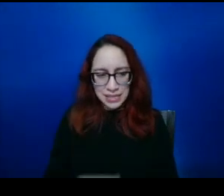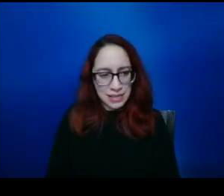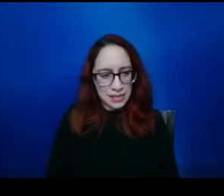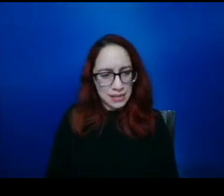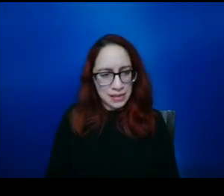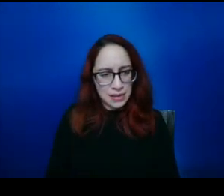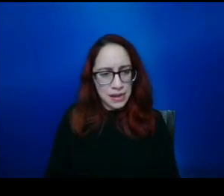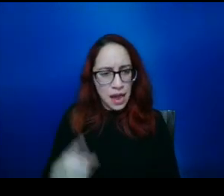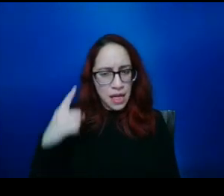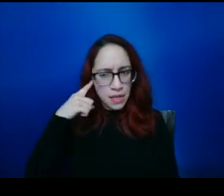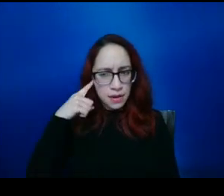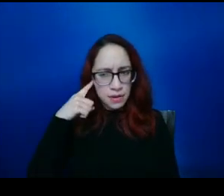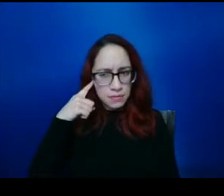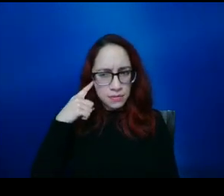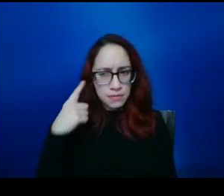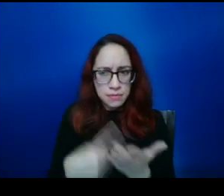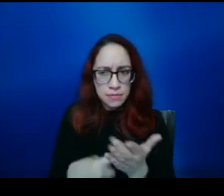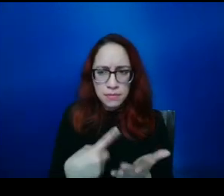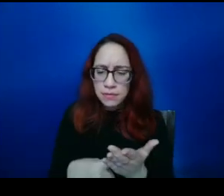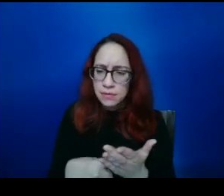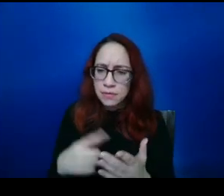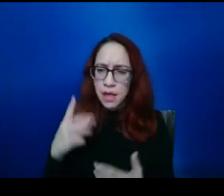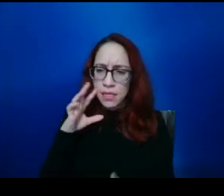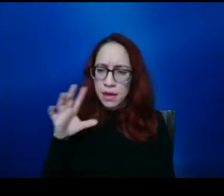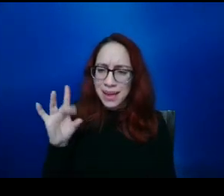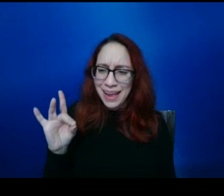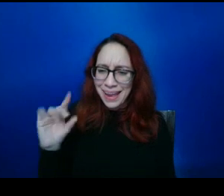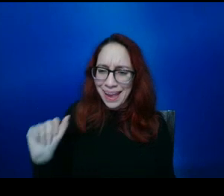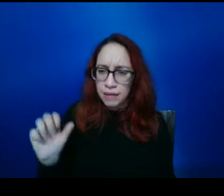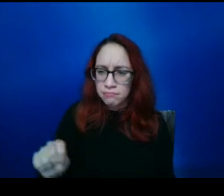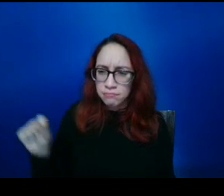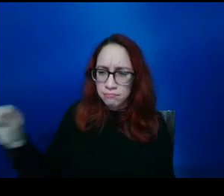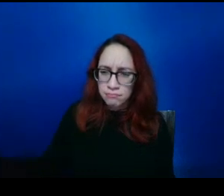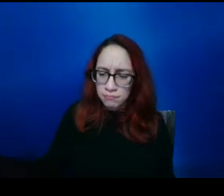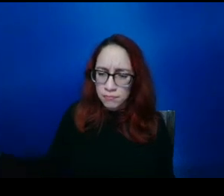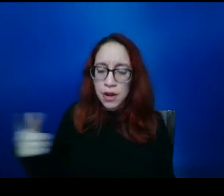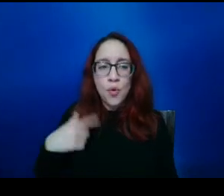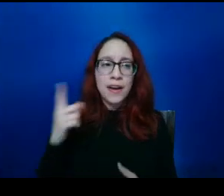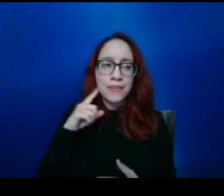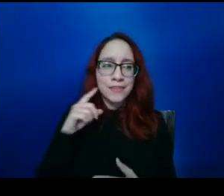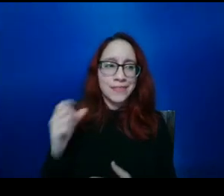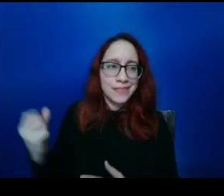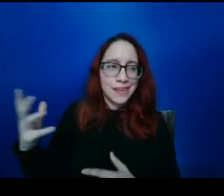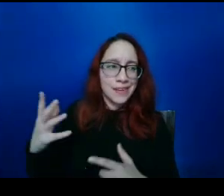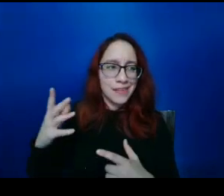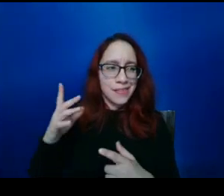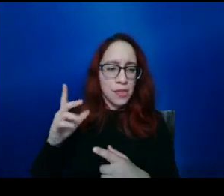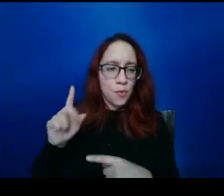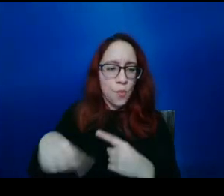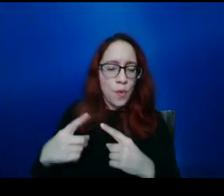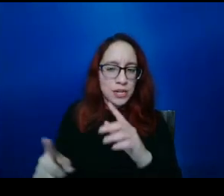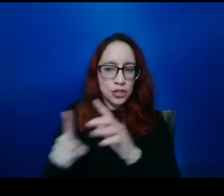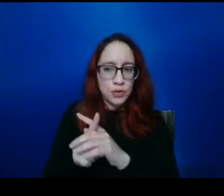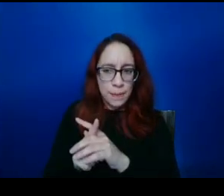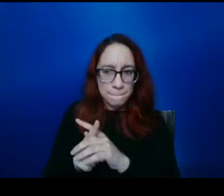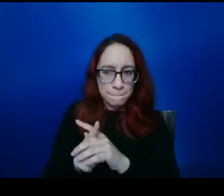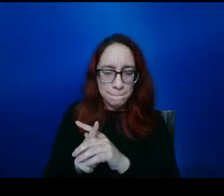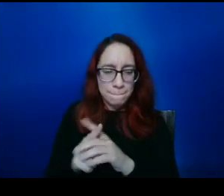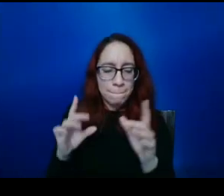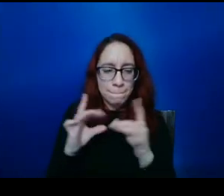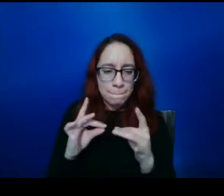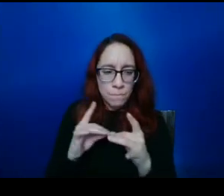I thought we were talking about tabling 8A. We would have to table it at the moment that it comes up. Yeah, I know, that's what